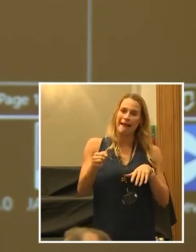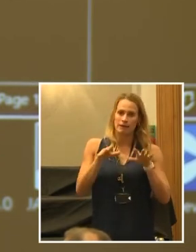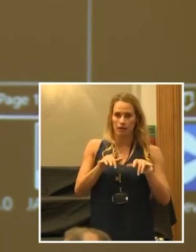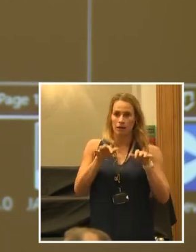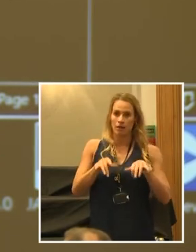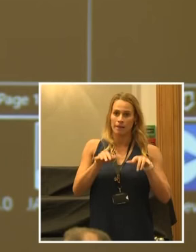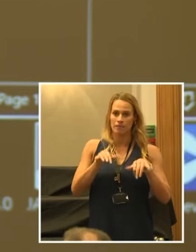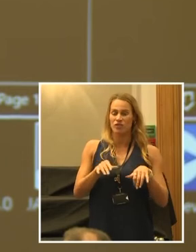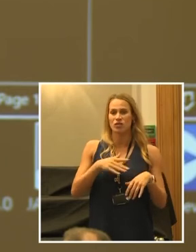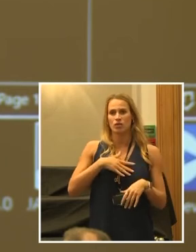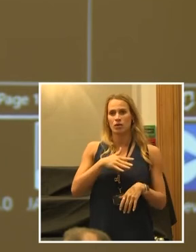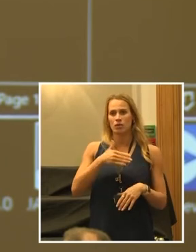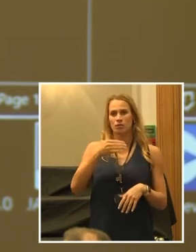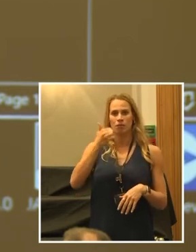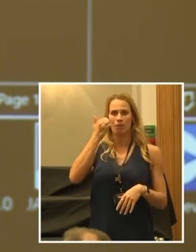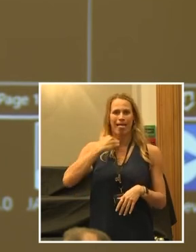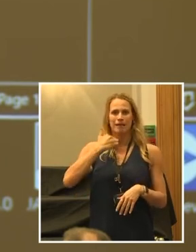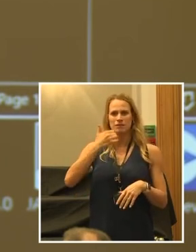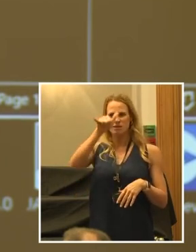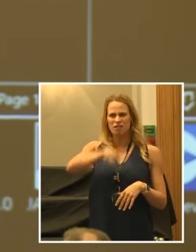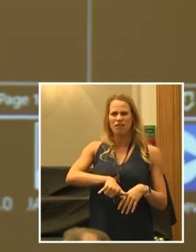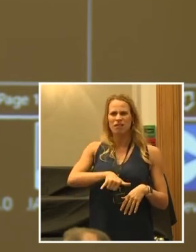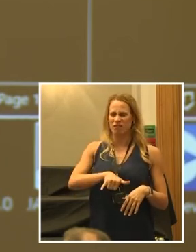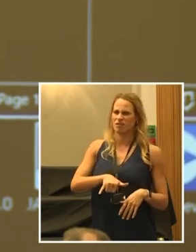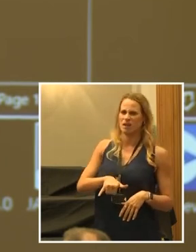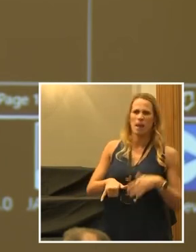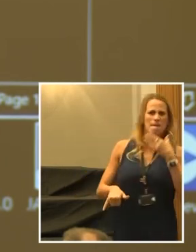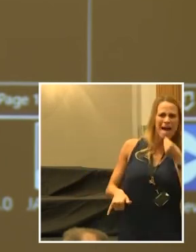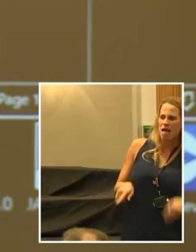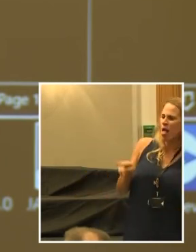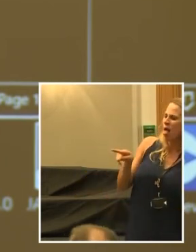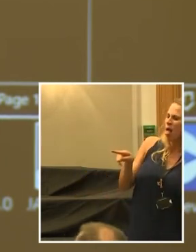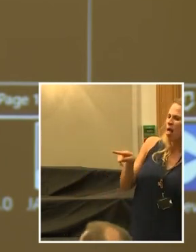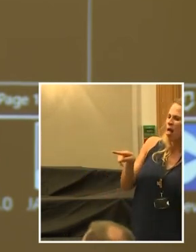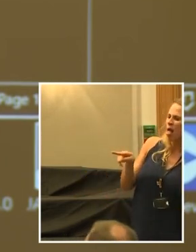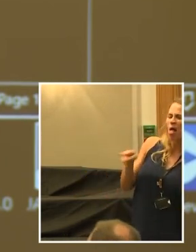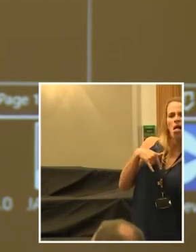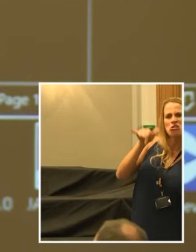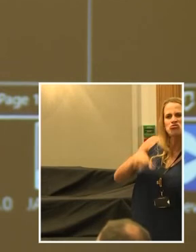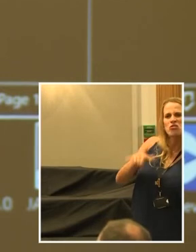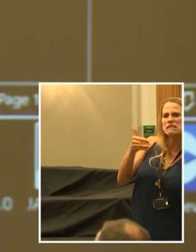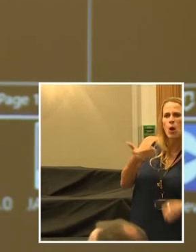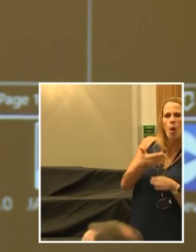black screen. Now, the gentleman goes, "What, mate? You know your screen ain't working over there, bruv." And